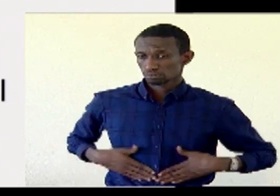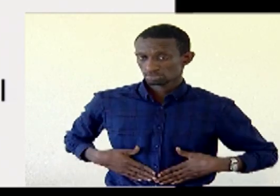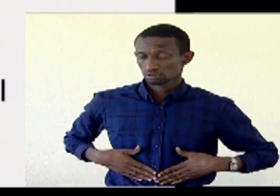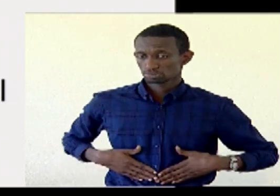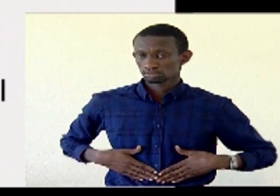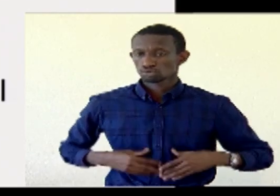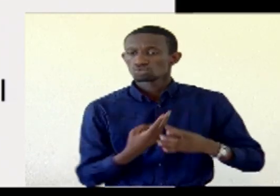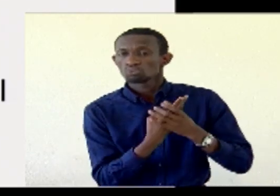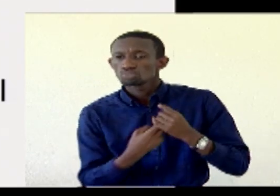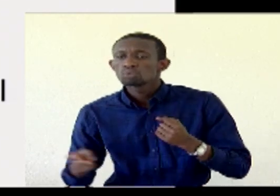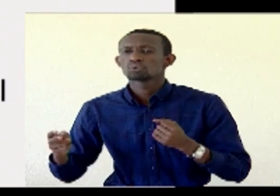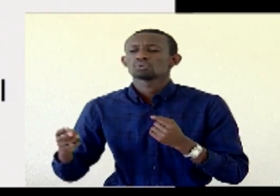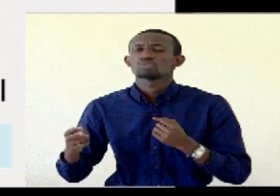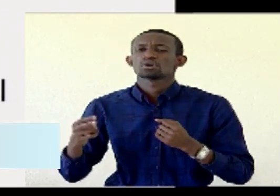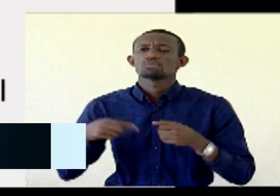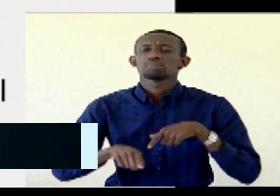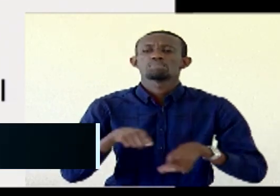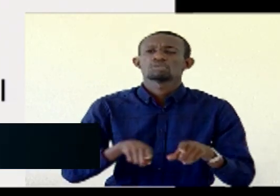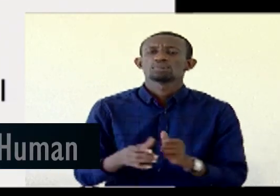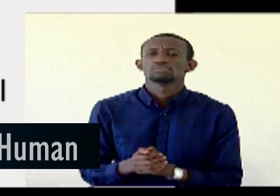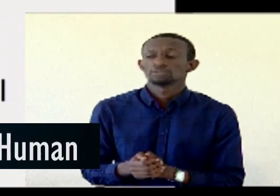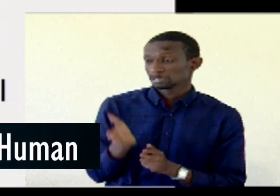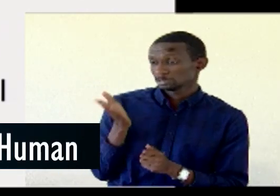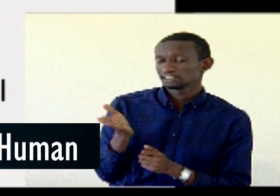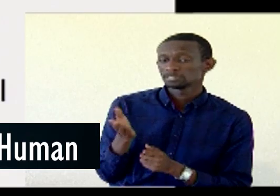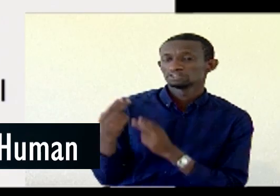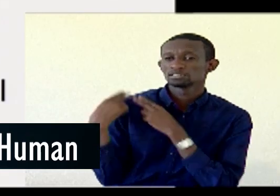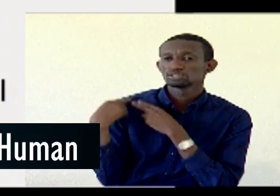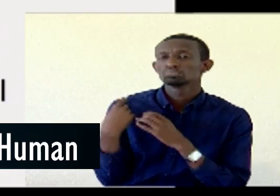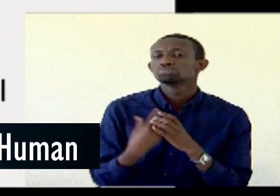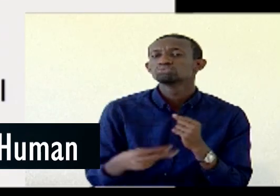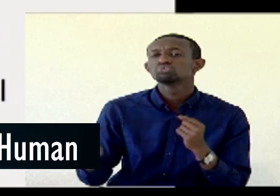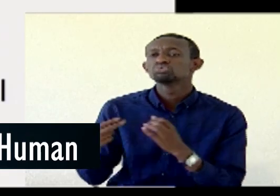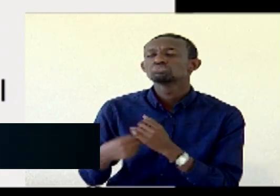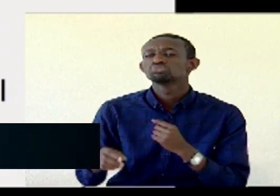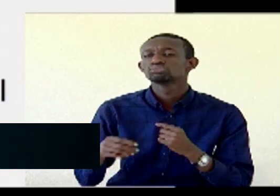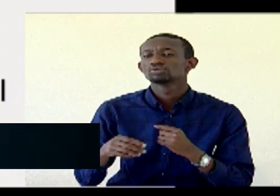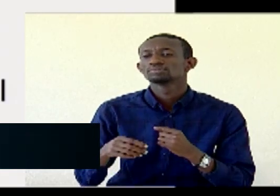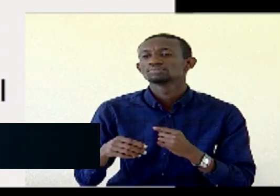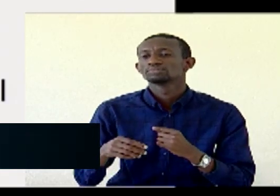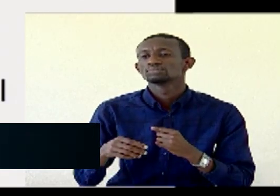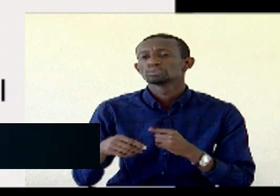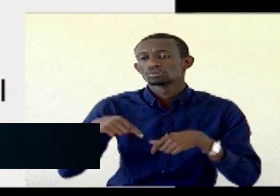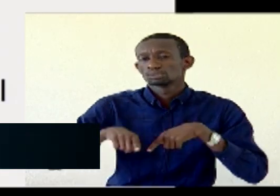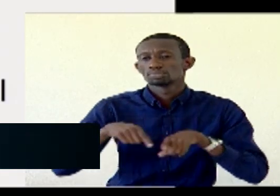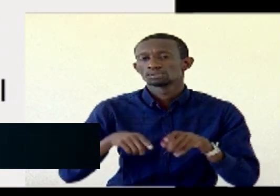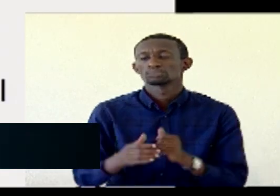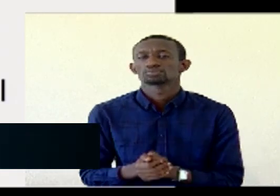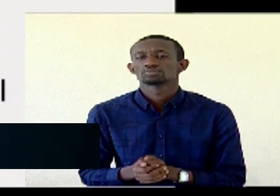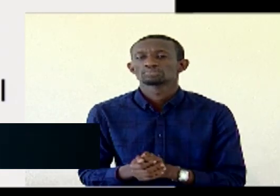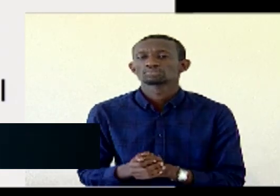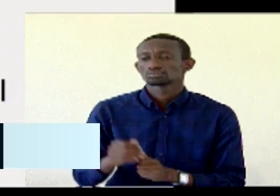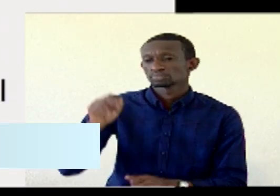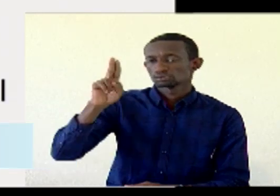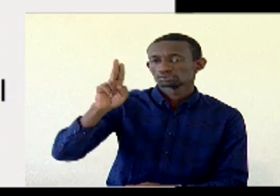urethra is the one that is normally discharging the urine outside of the body, and most of the time, the urethra